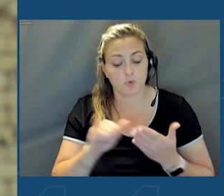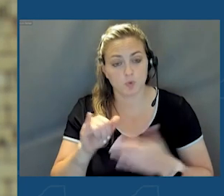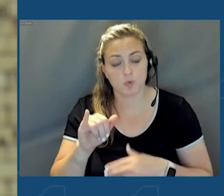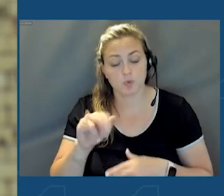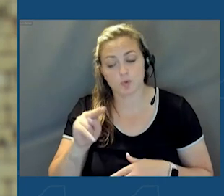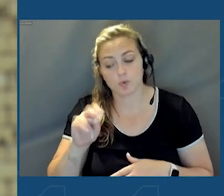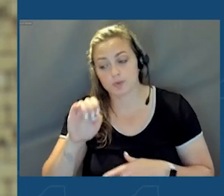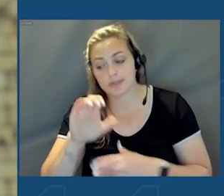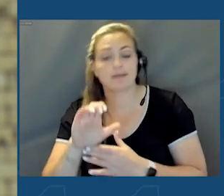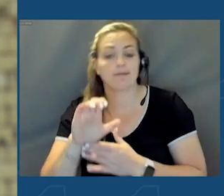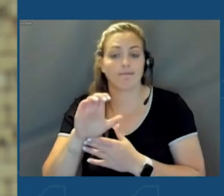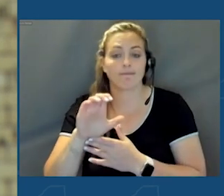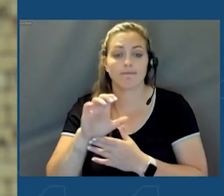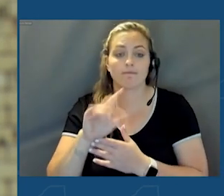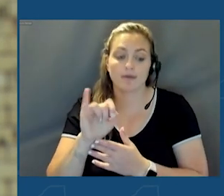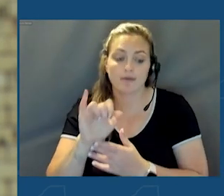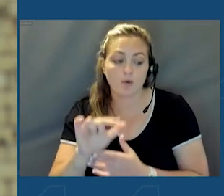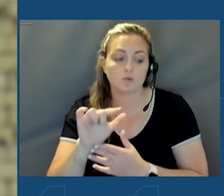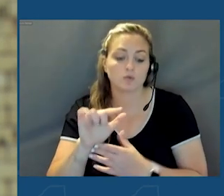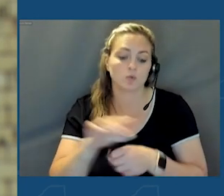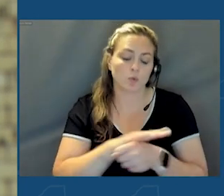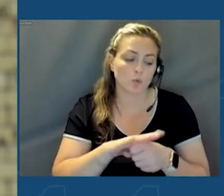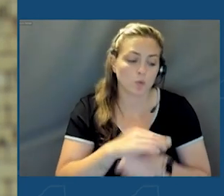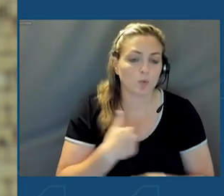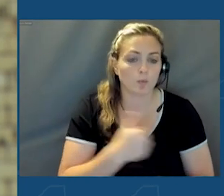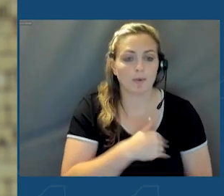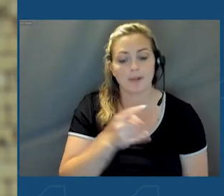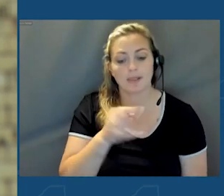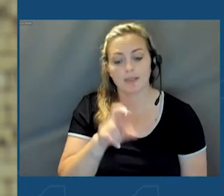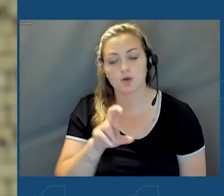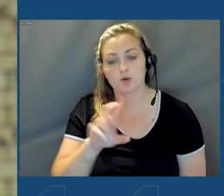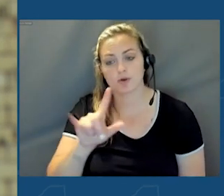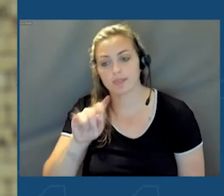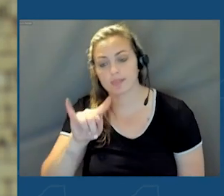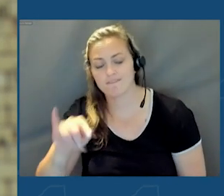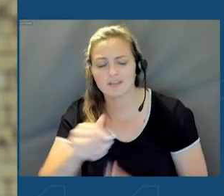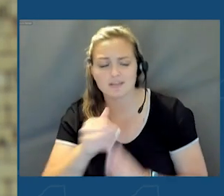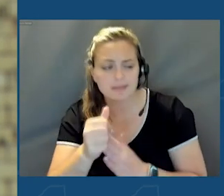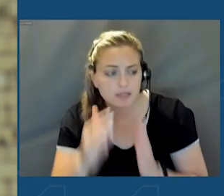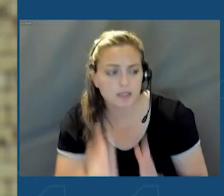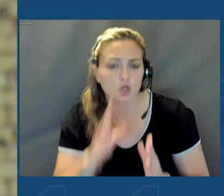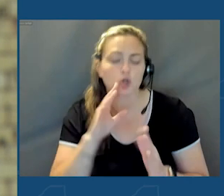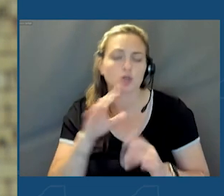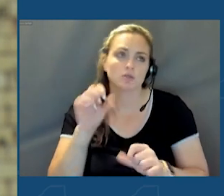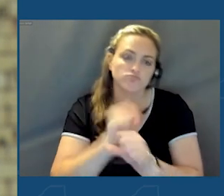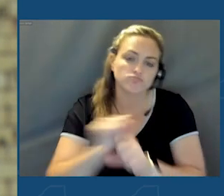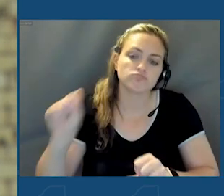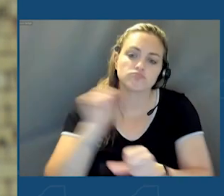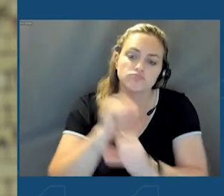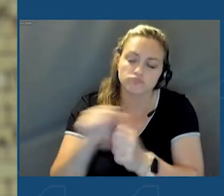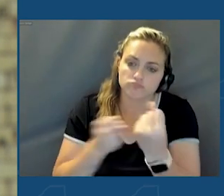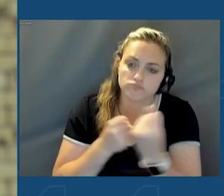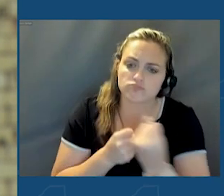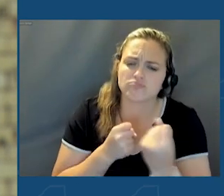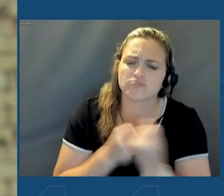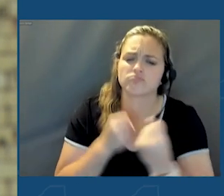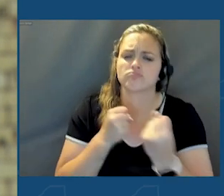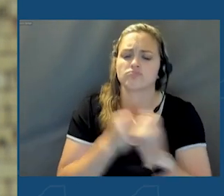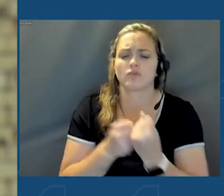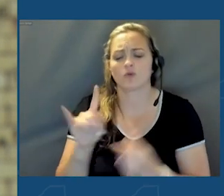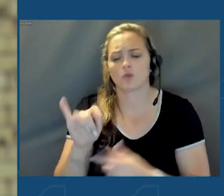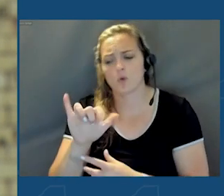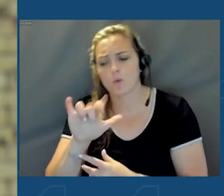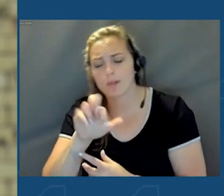with local council members Lander and Levin's leadership and the tireless advocacy of the Gowanus Neighborhood Coalition for